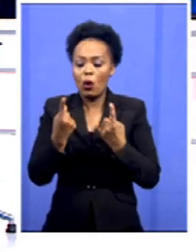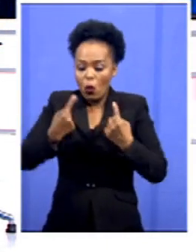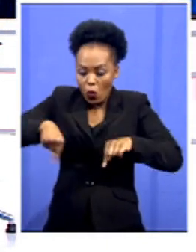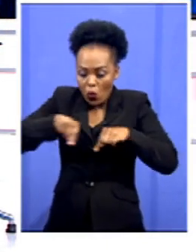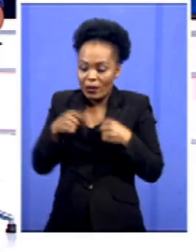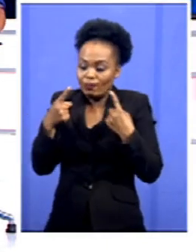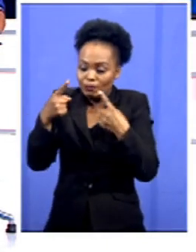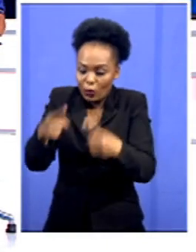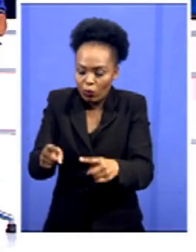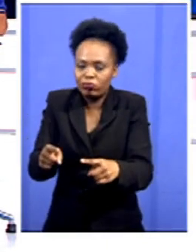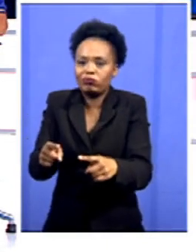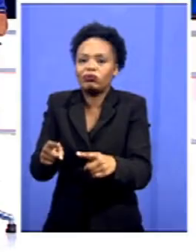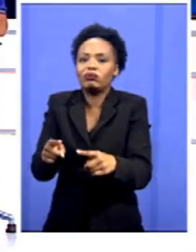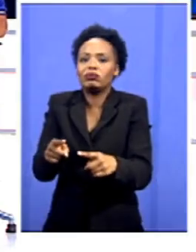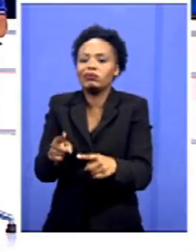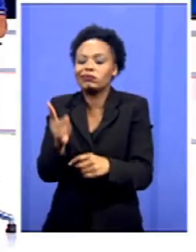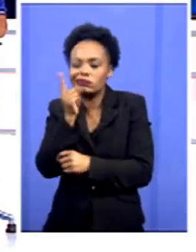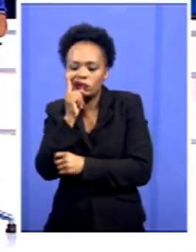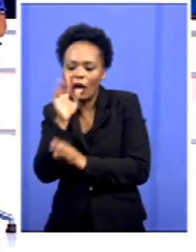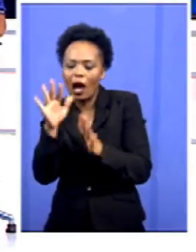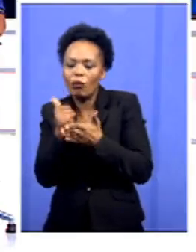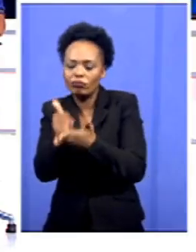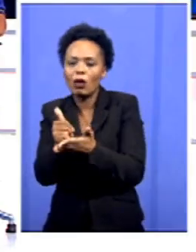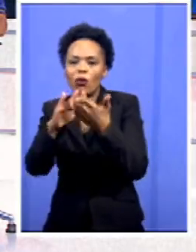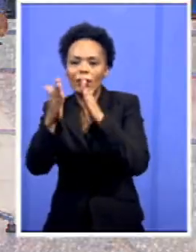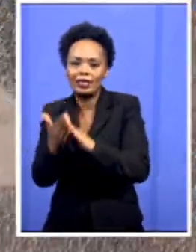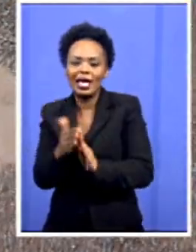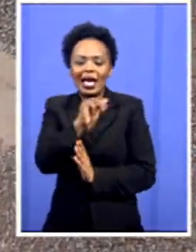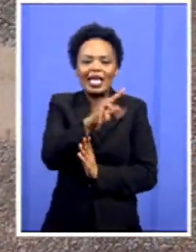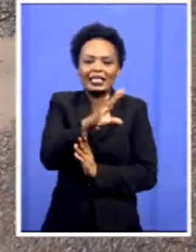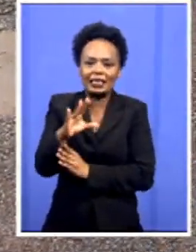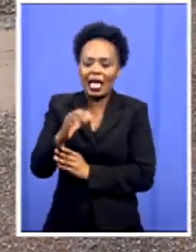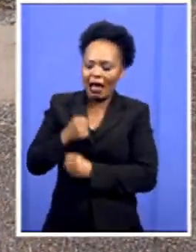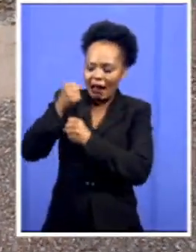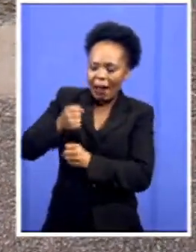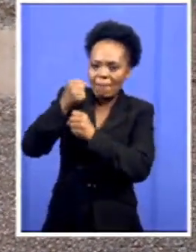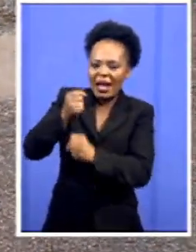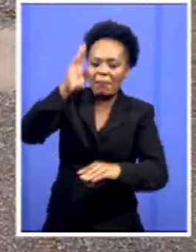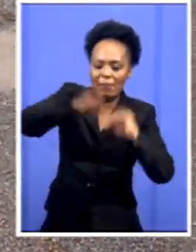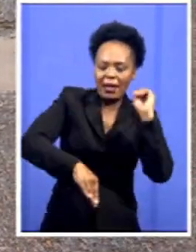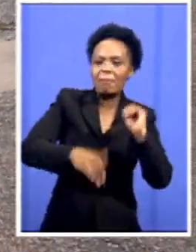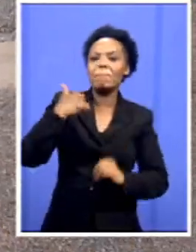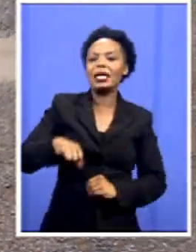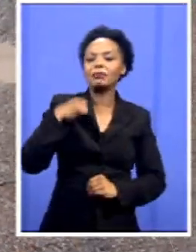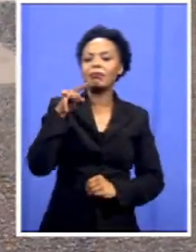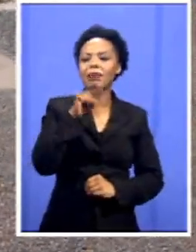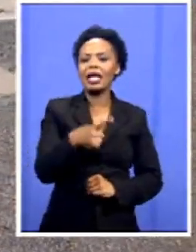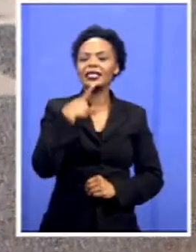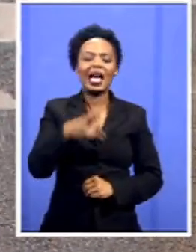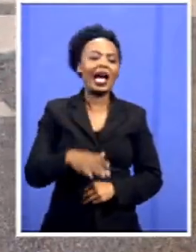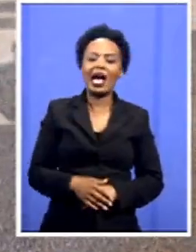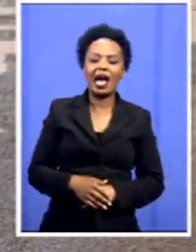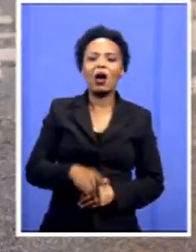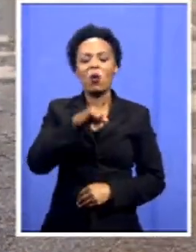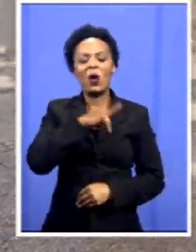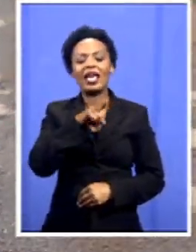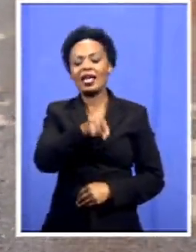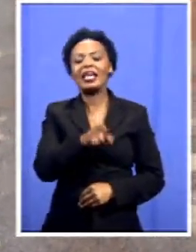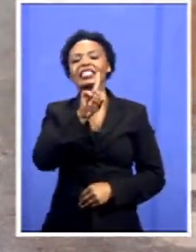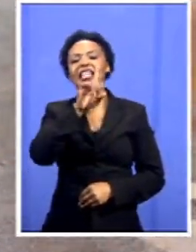community because of that. Then the ANC will come in and campaign using that and blame the municipality and say, no, it's because it's a